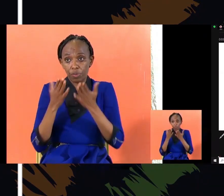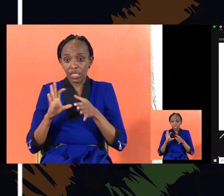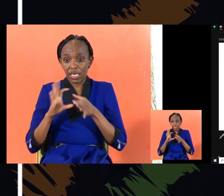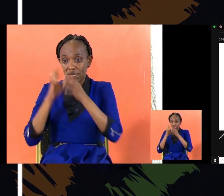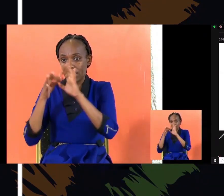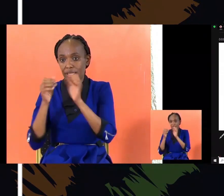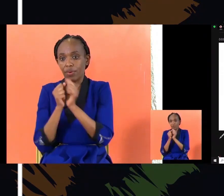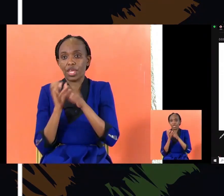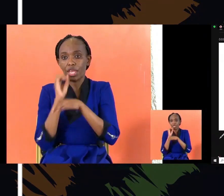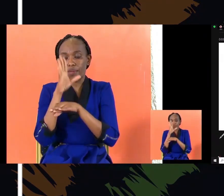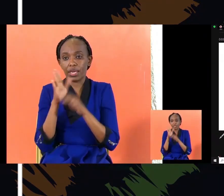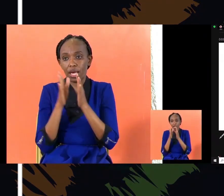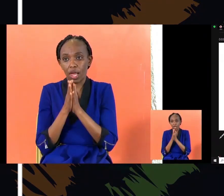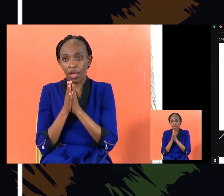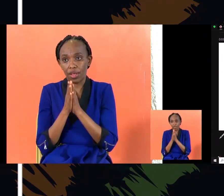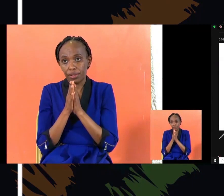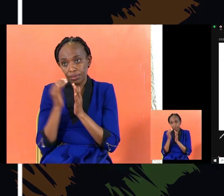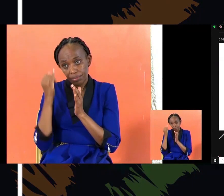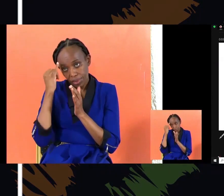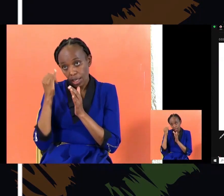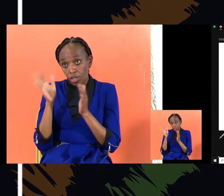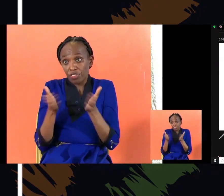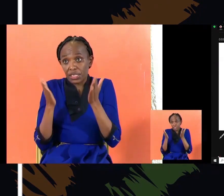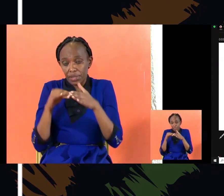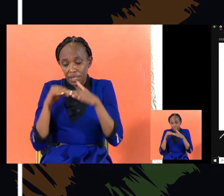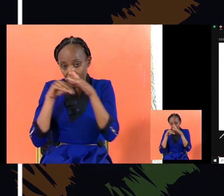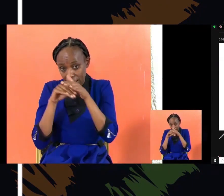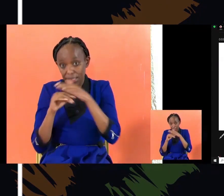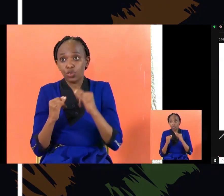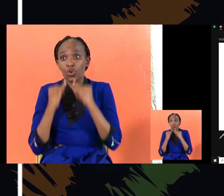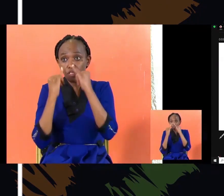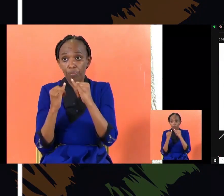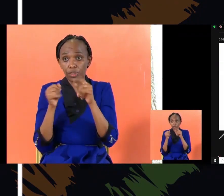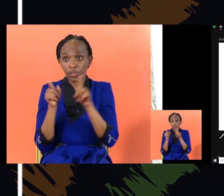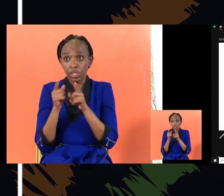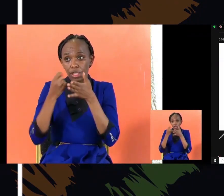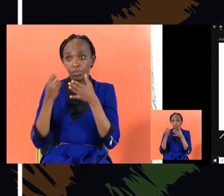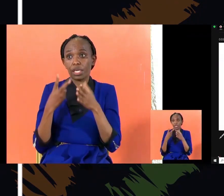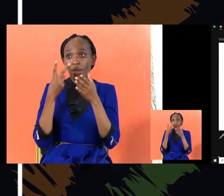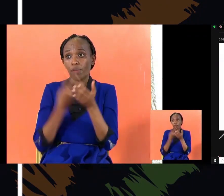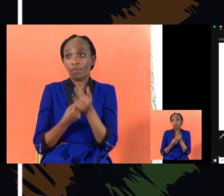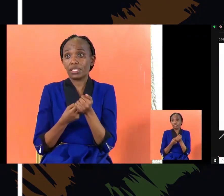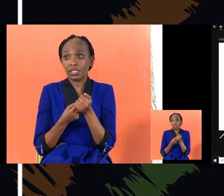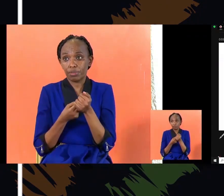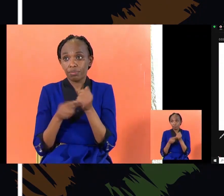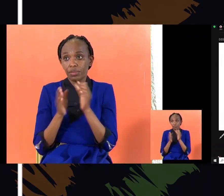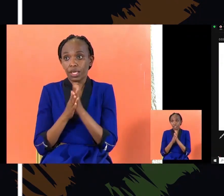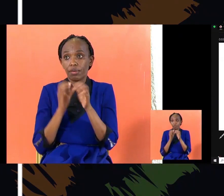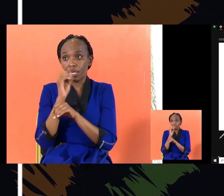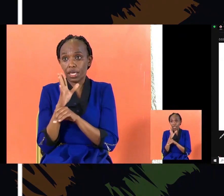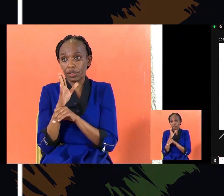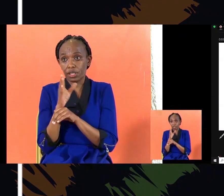among media and CrossNet to facilitate access to information. To sign partnership and media